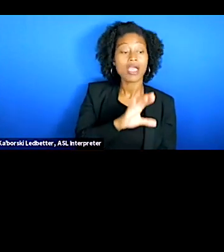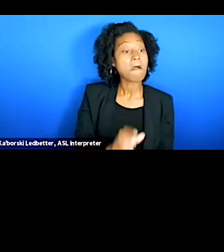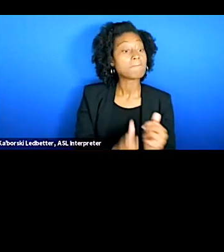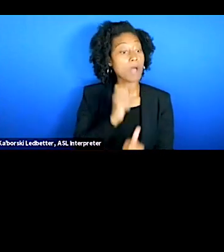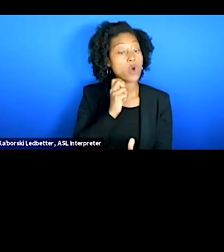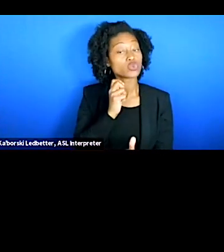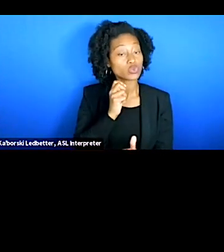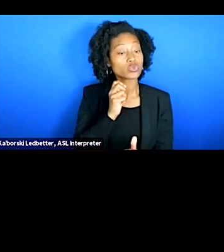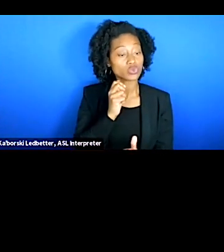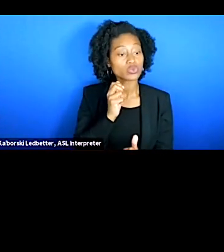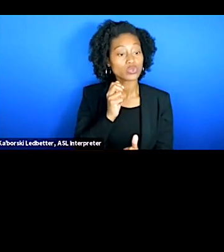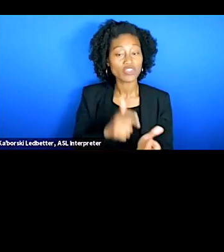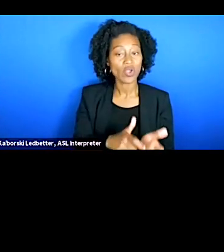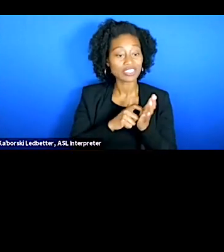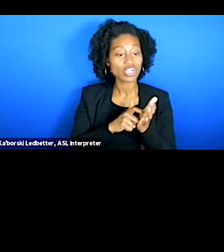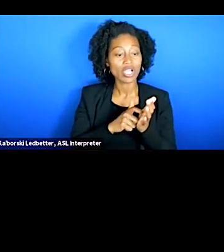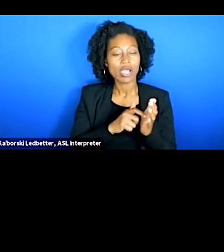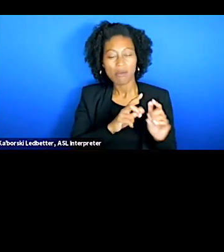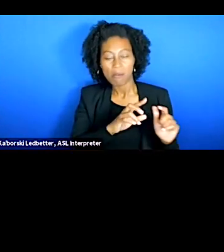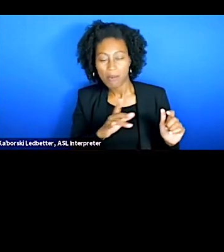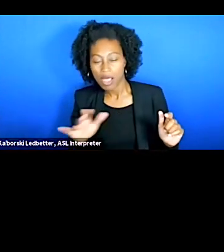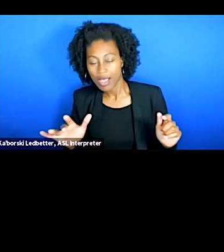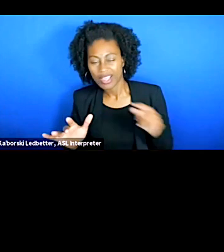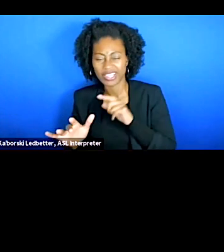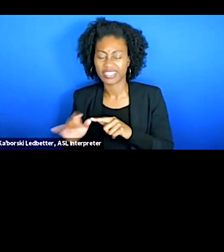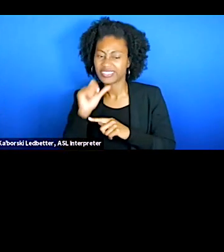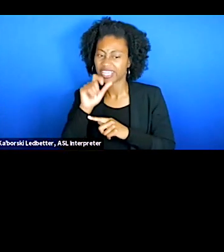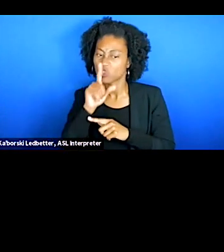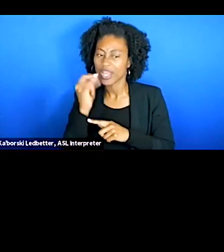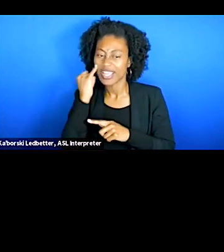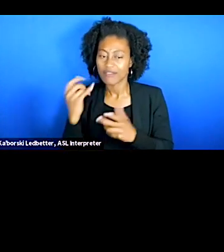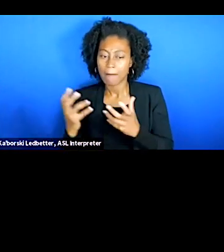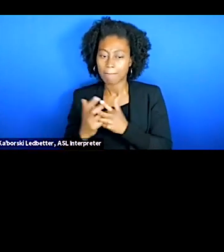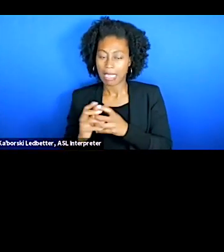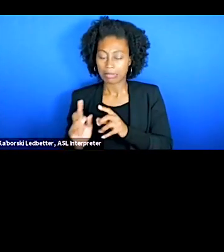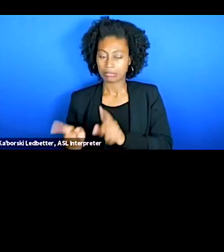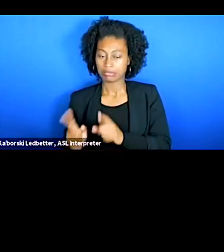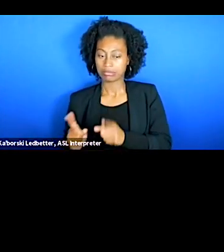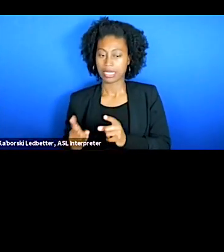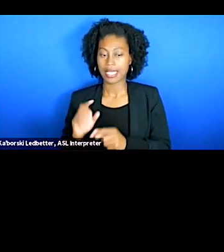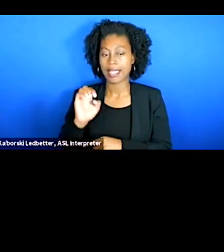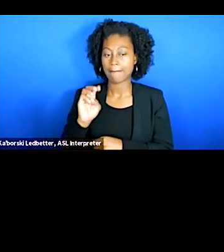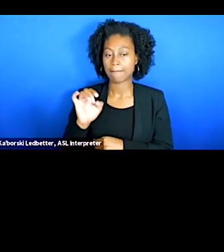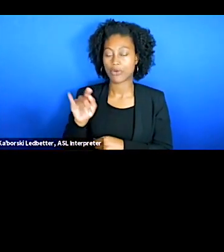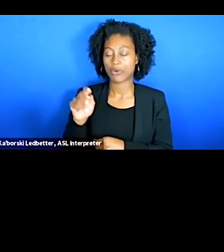criteria, but it's unclear if it fulfills the criterion of being an empirical